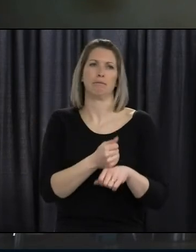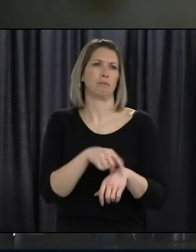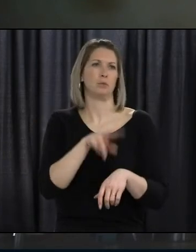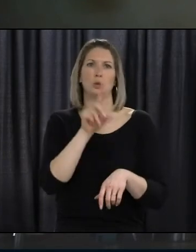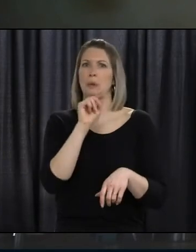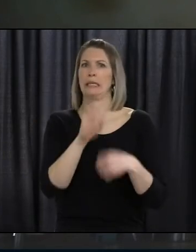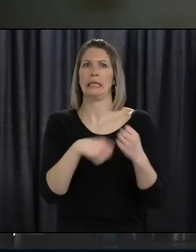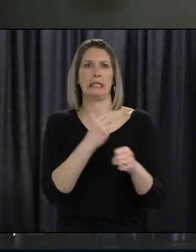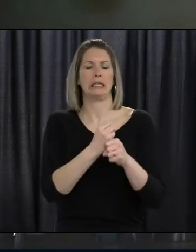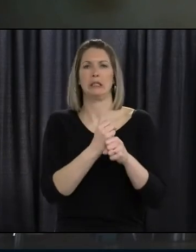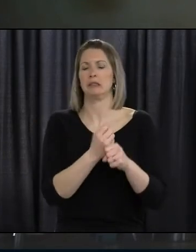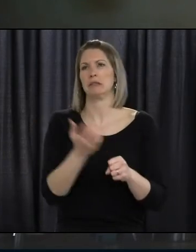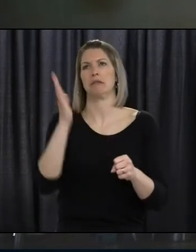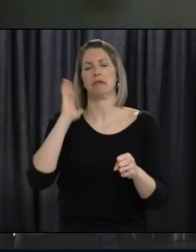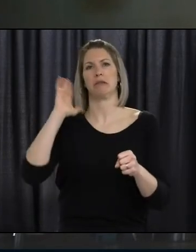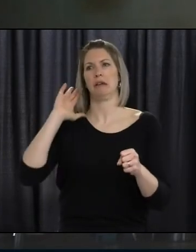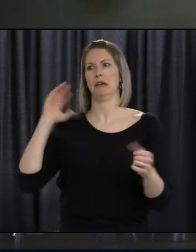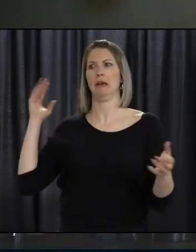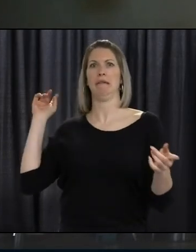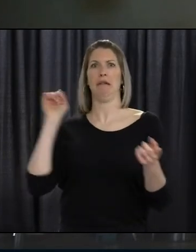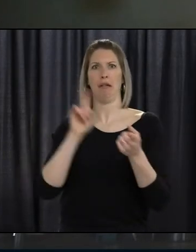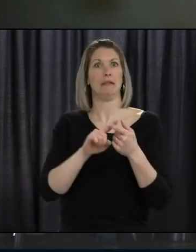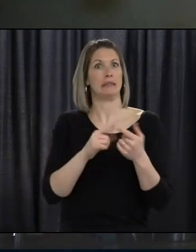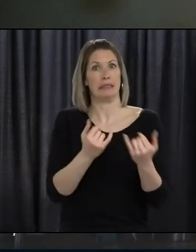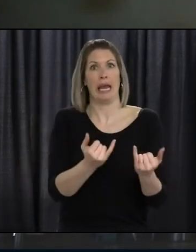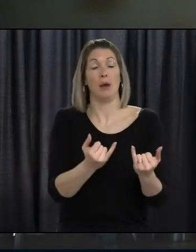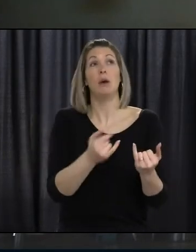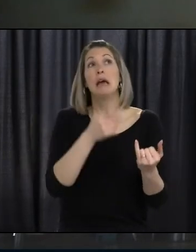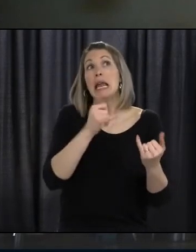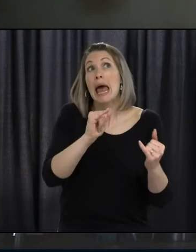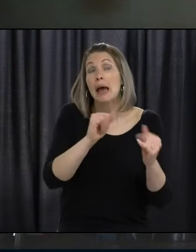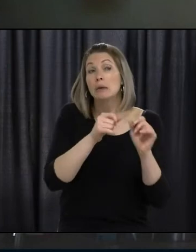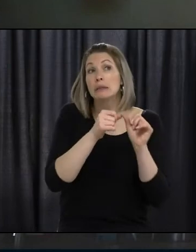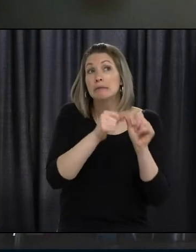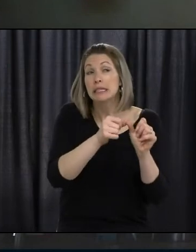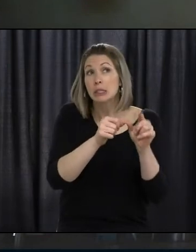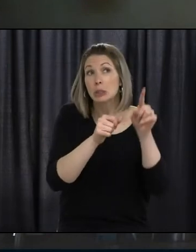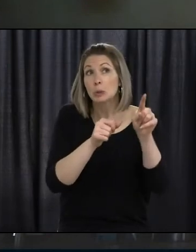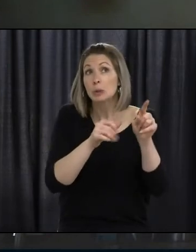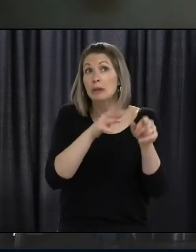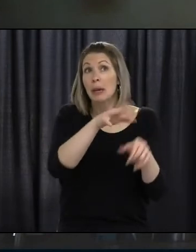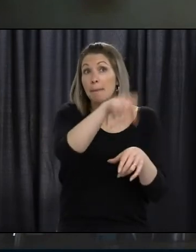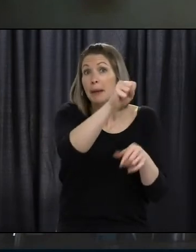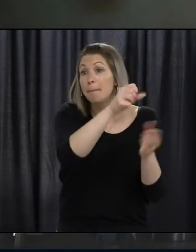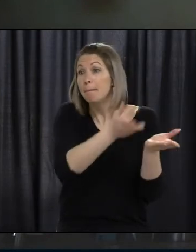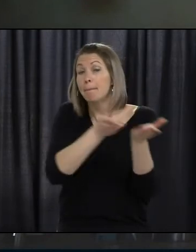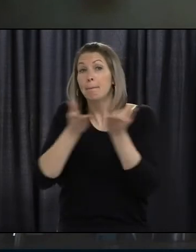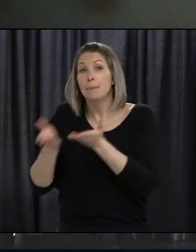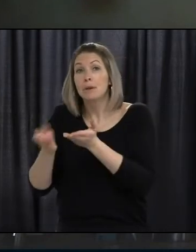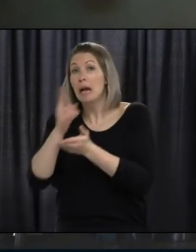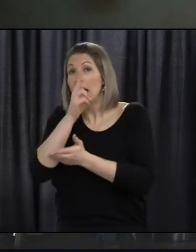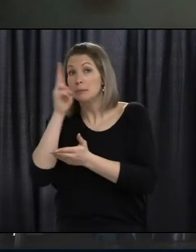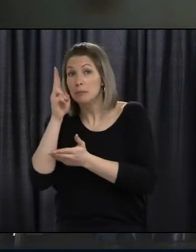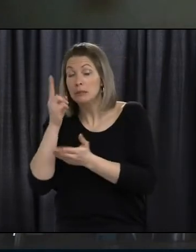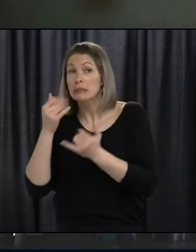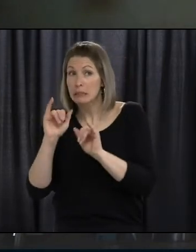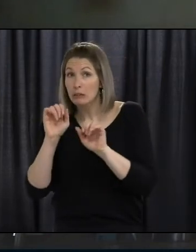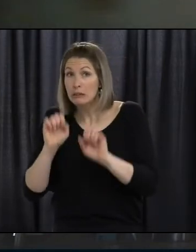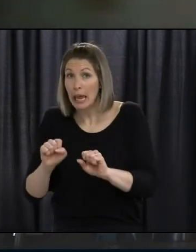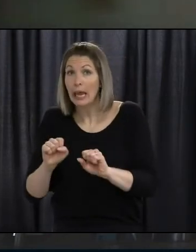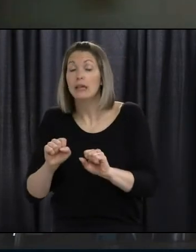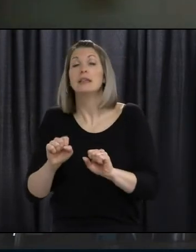moment, we have no indication that that system could not continue. And we are looking, as